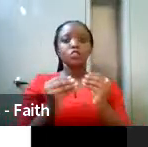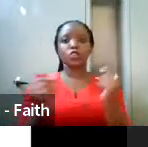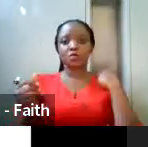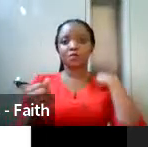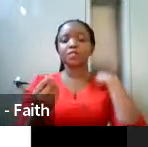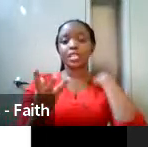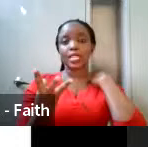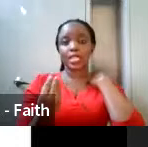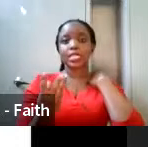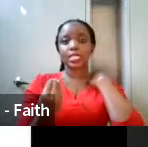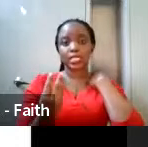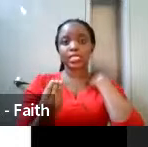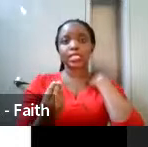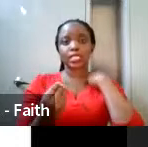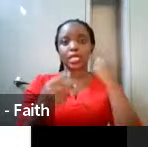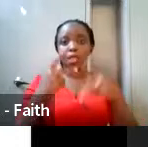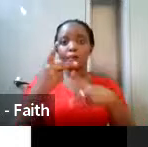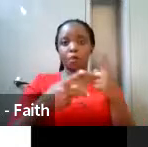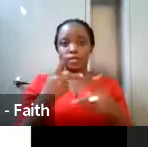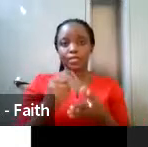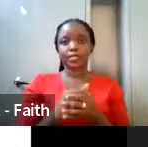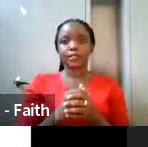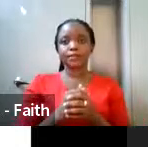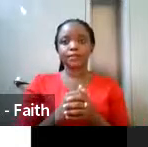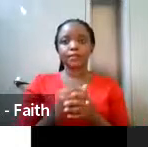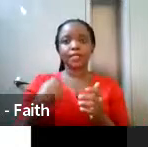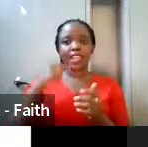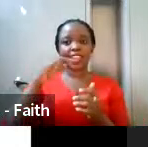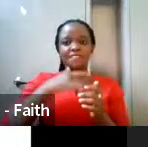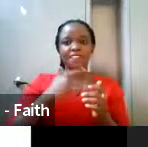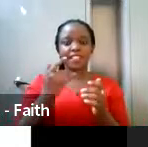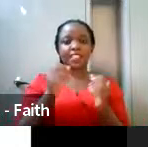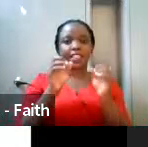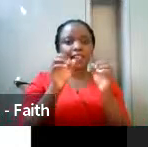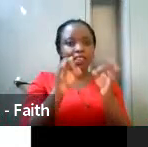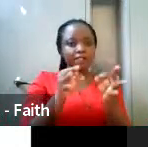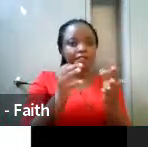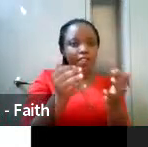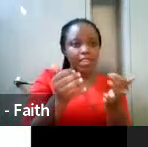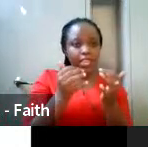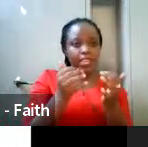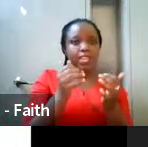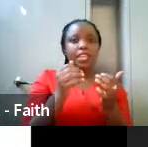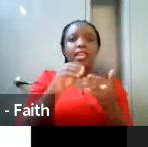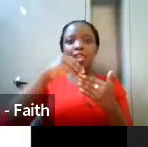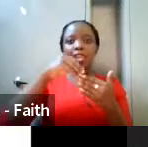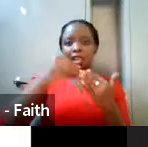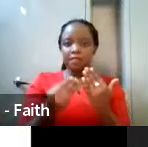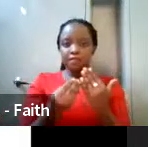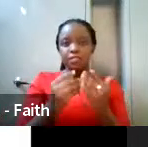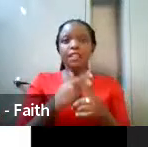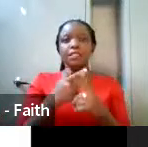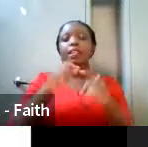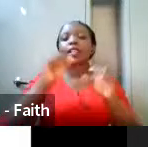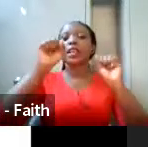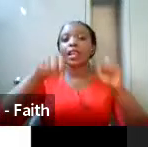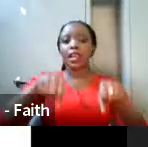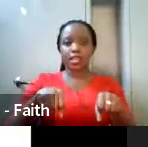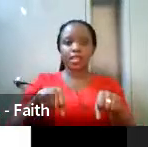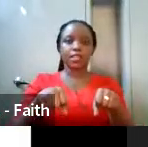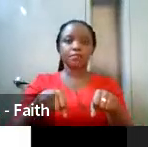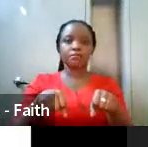easy process. So I feel like they can be able, if at all he requires that invoice, then they can be able